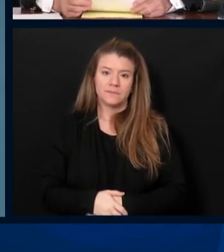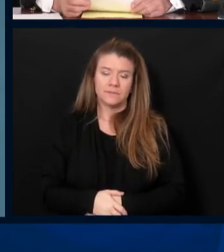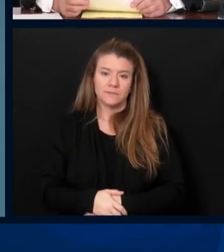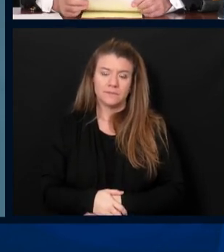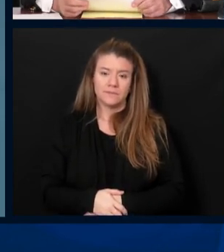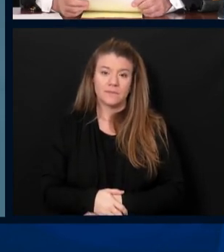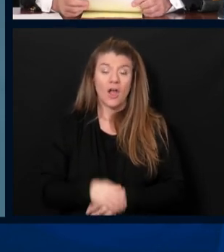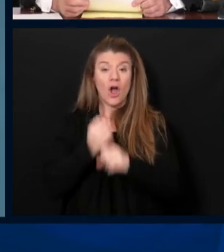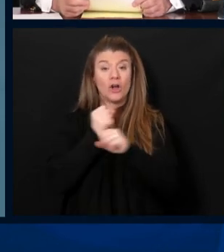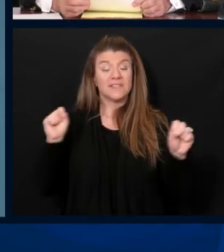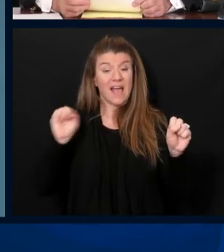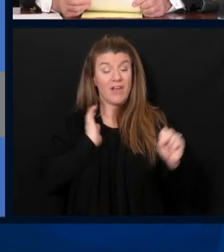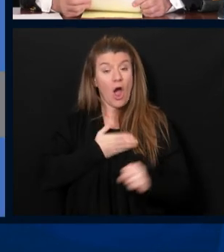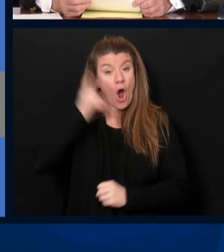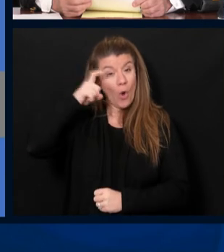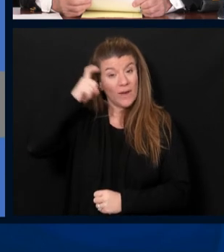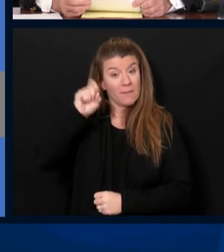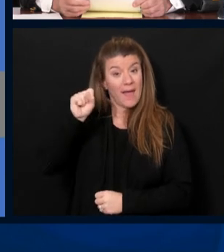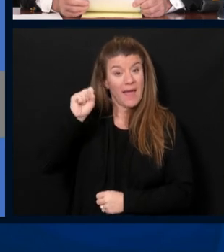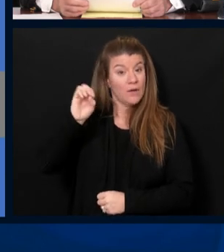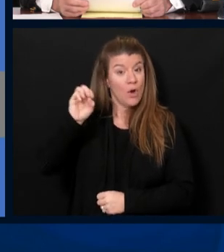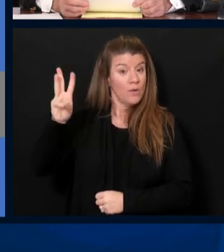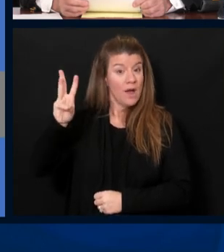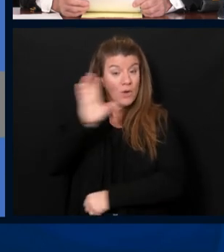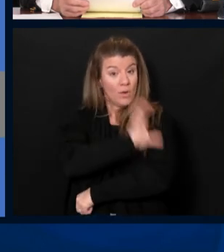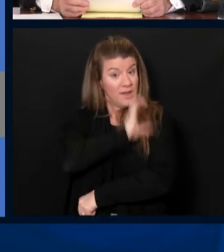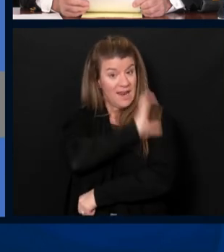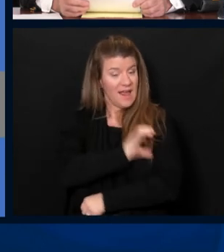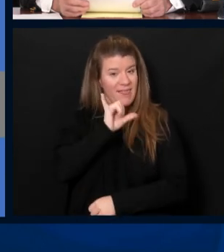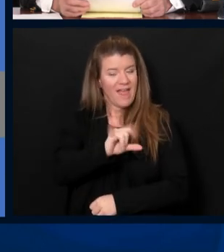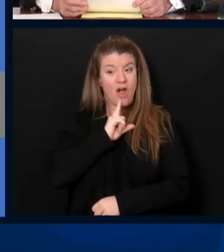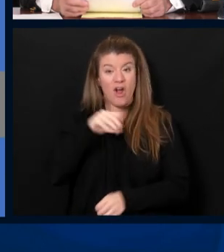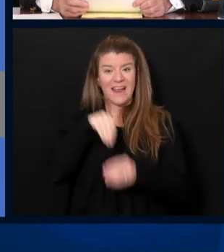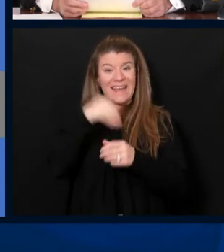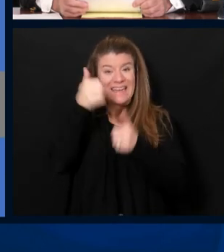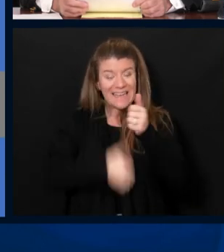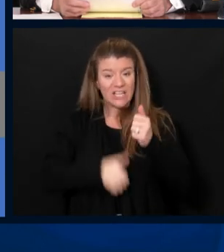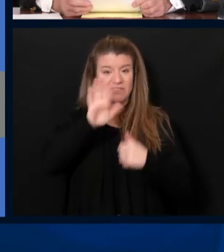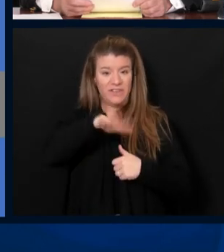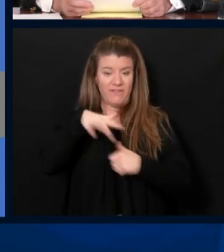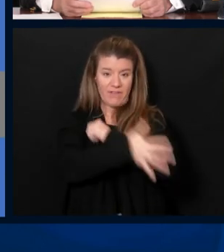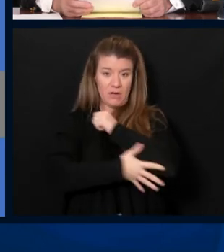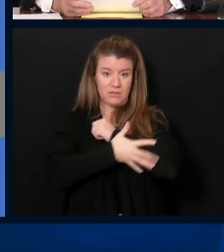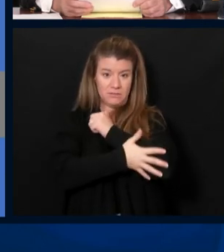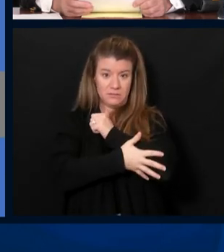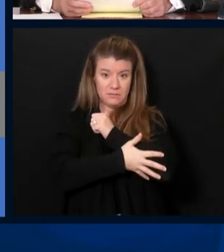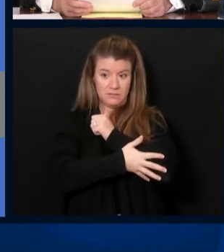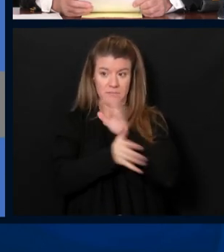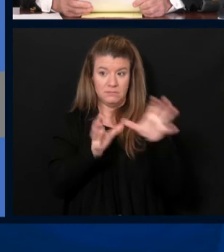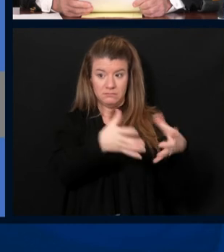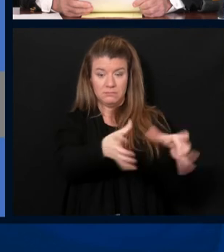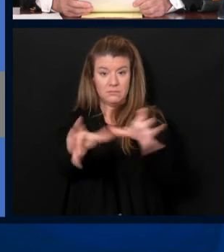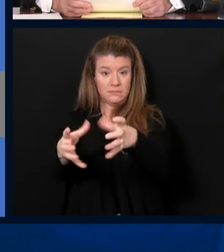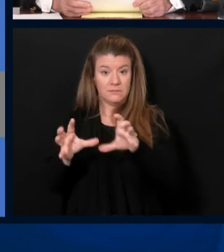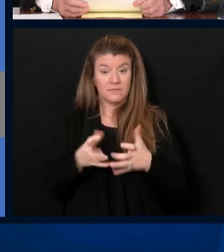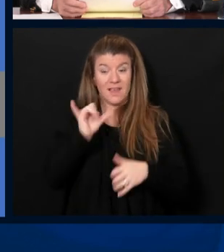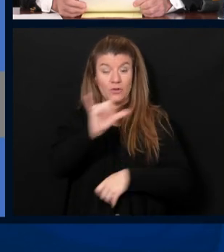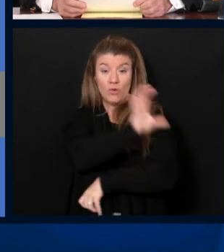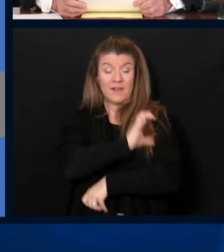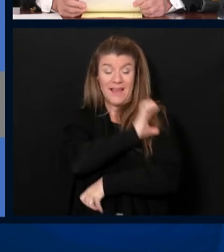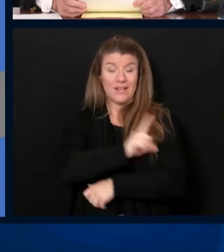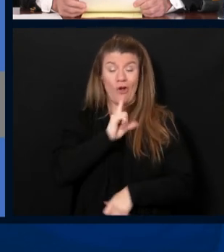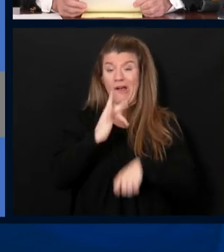Our Saving Our Wisdom clinics are being held in all 55 of our counties. The clinics are